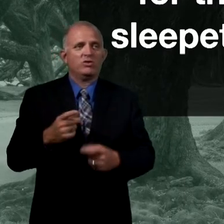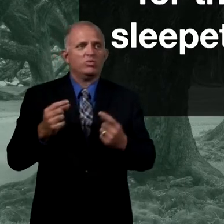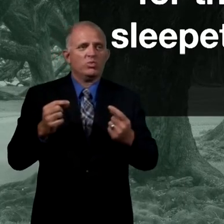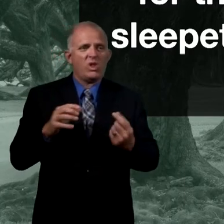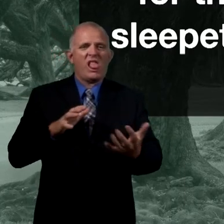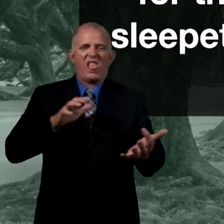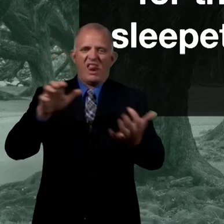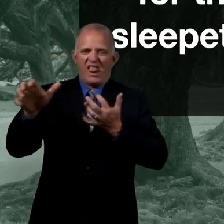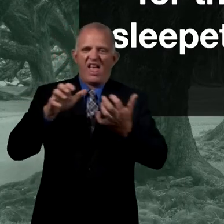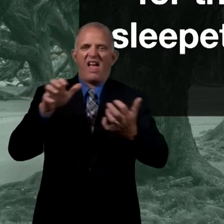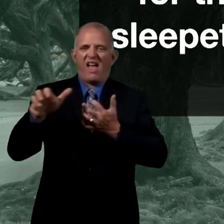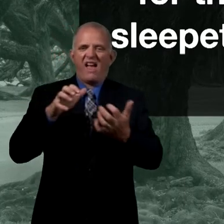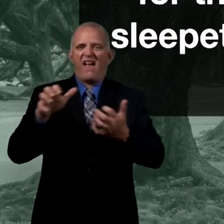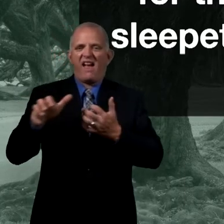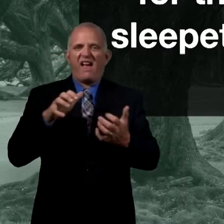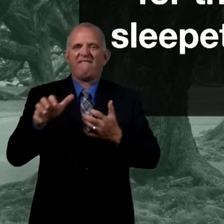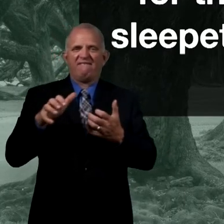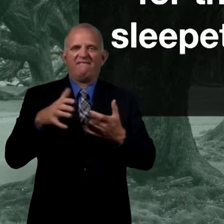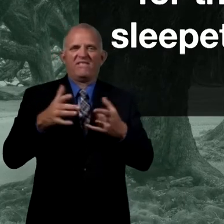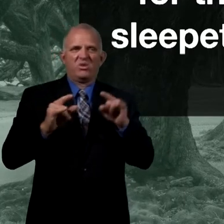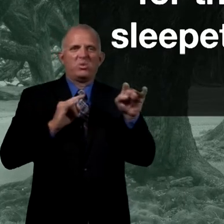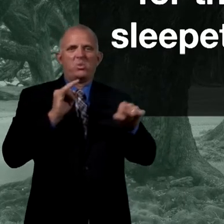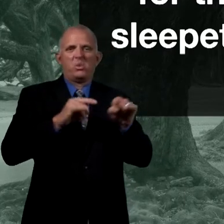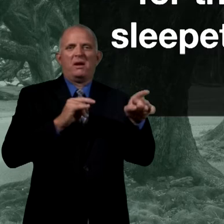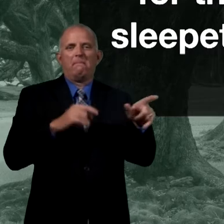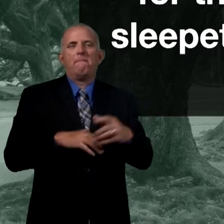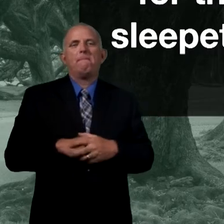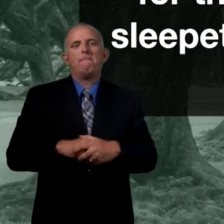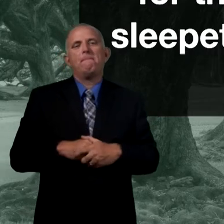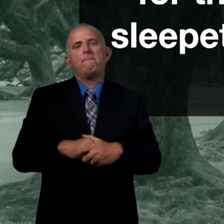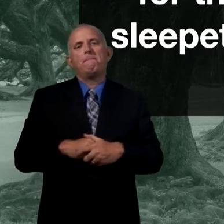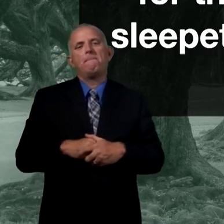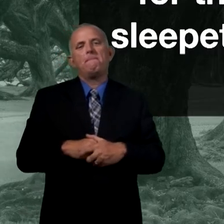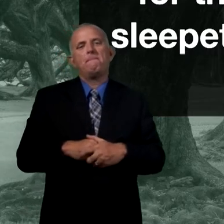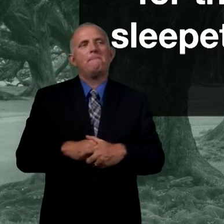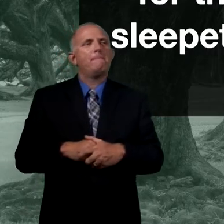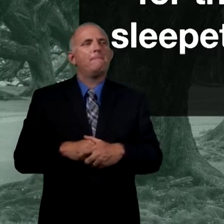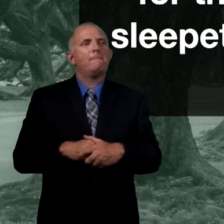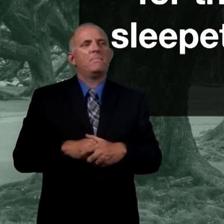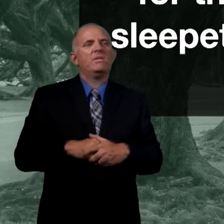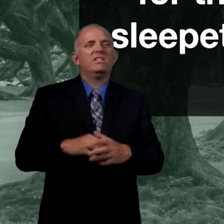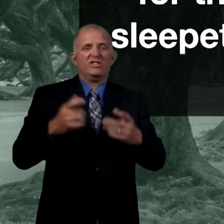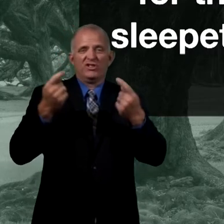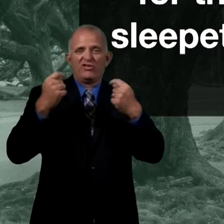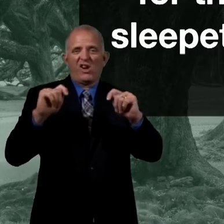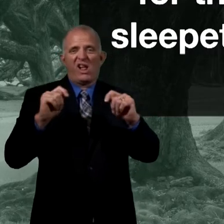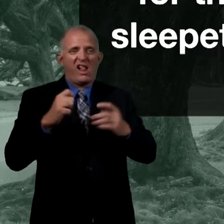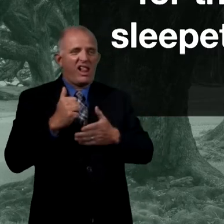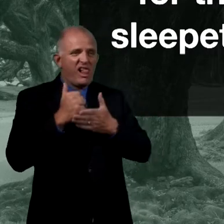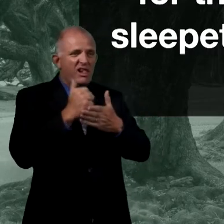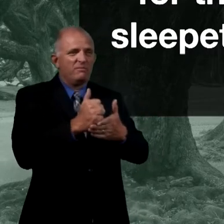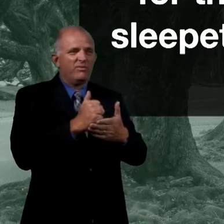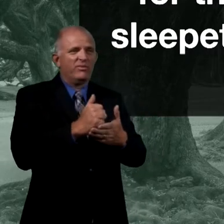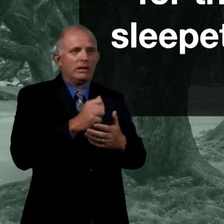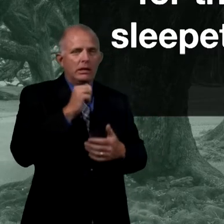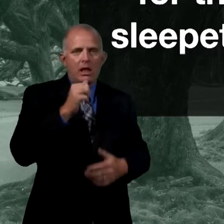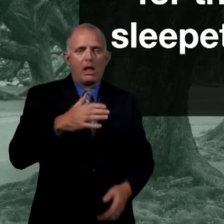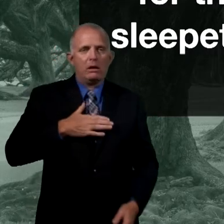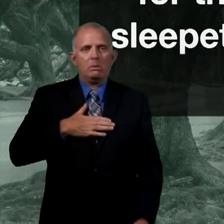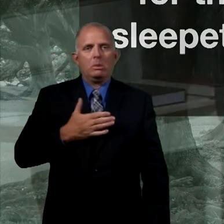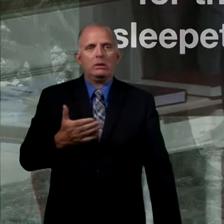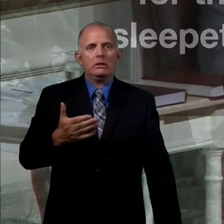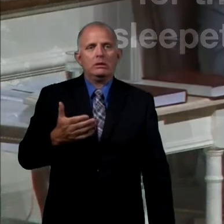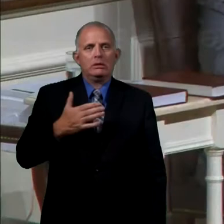to scorn. Have you ever tried to help somebody and they don't appreciate it? Have you ever tried to go out of your way to help